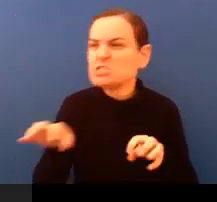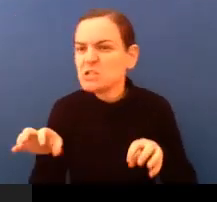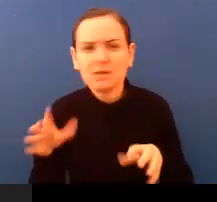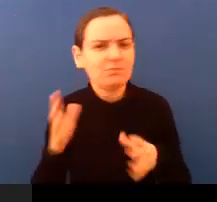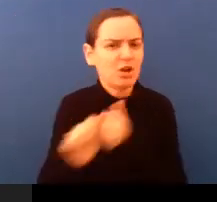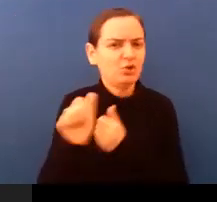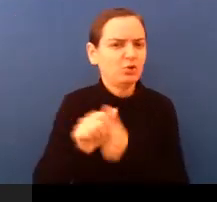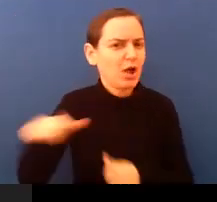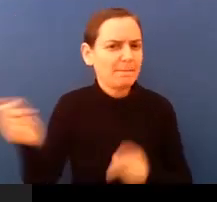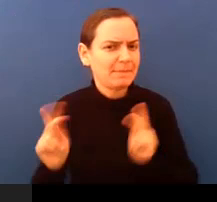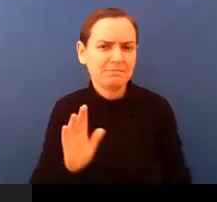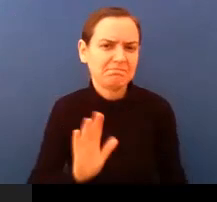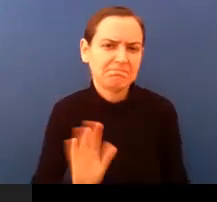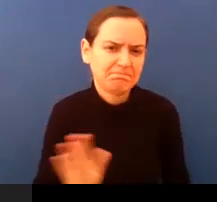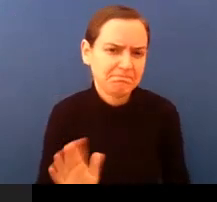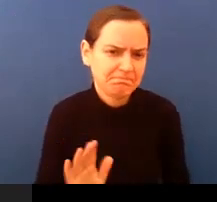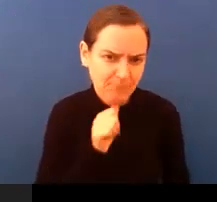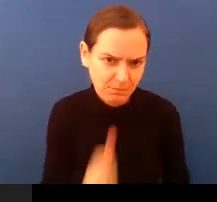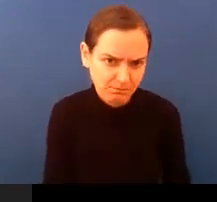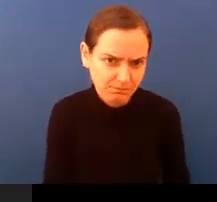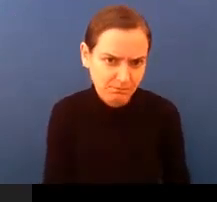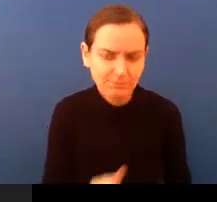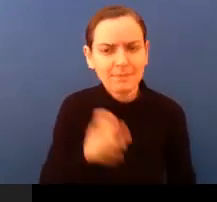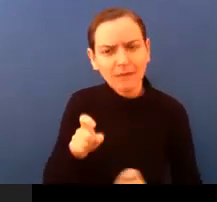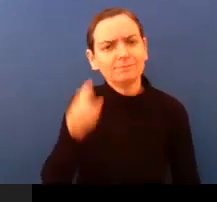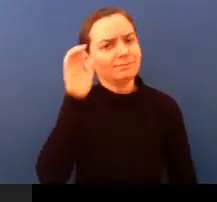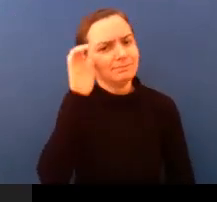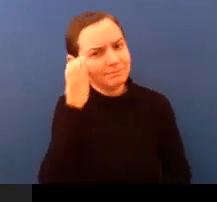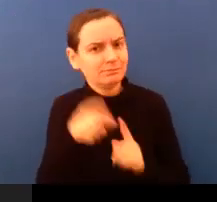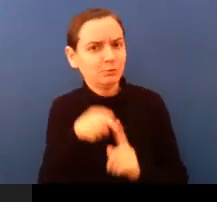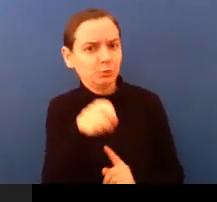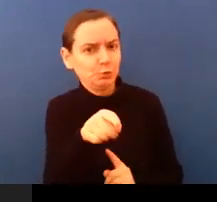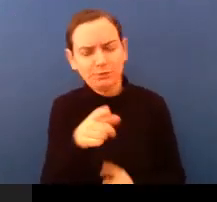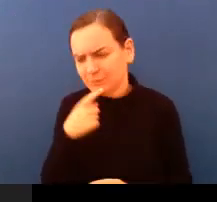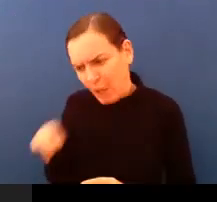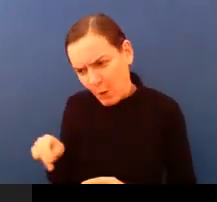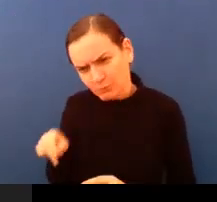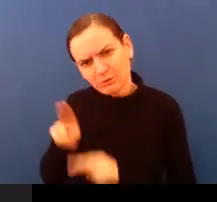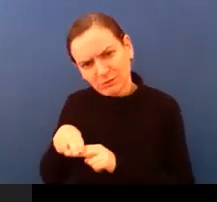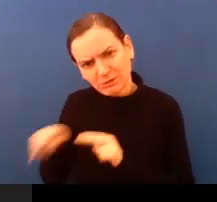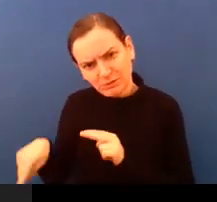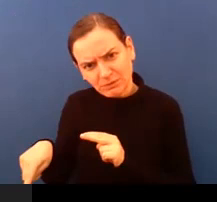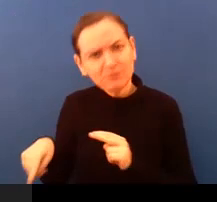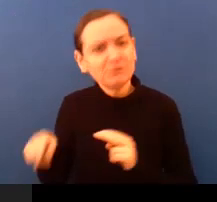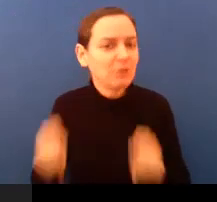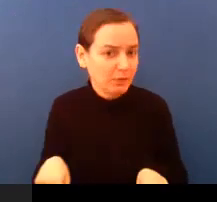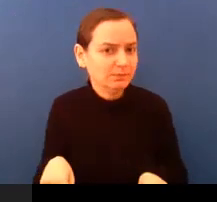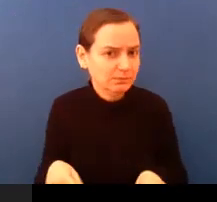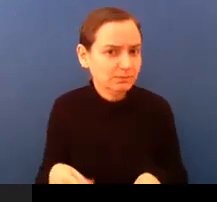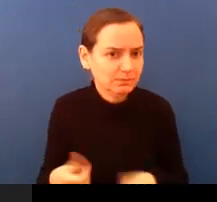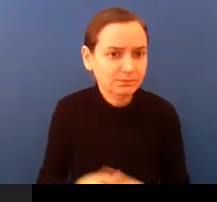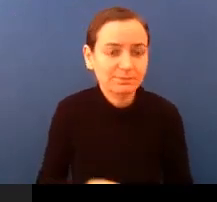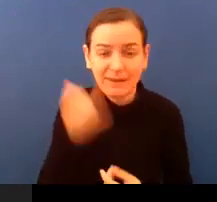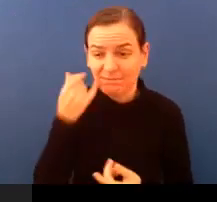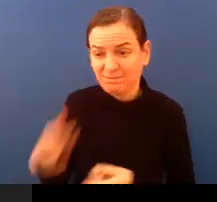hospitals, school campuses, and parks. Now, just because the law is on your side